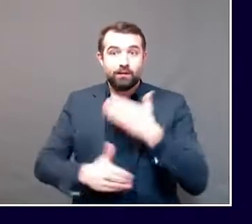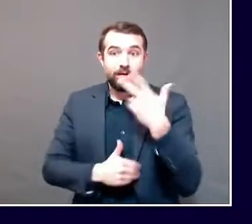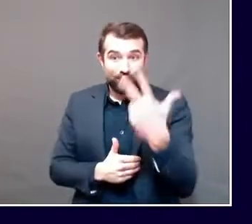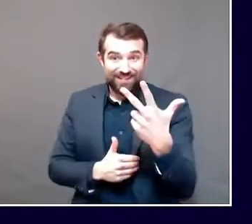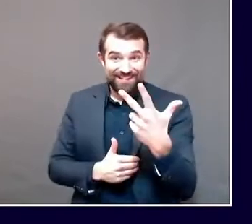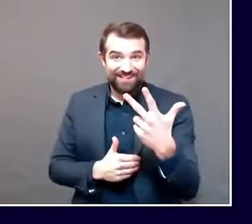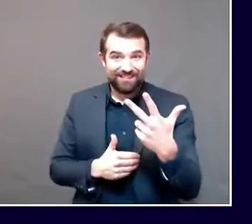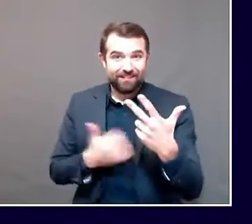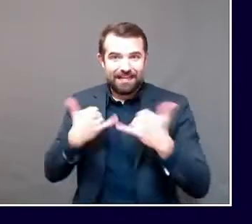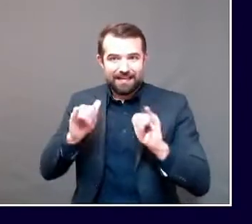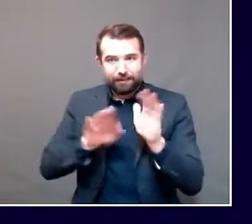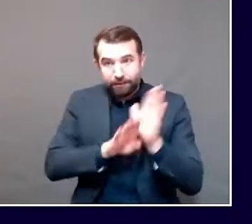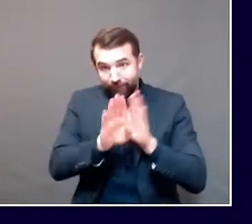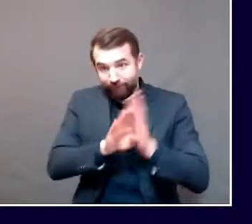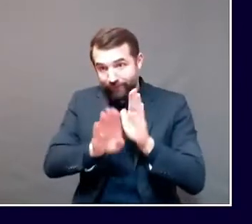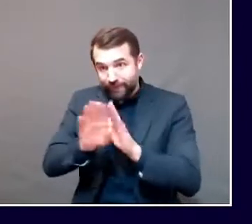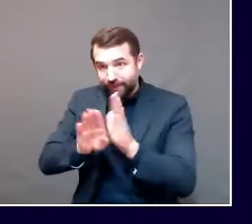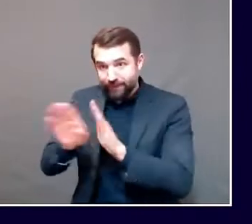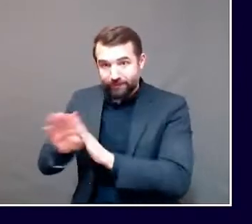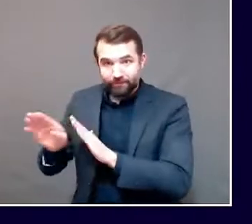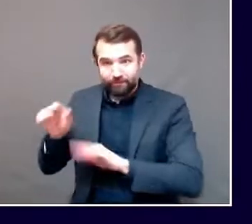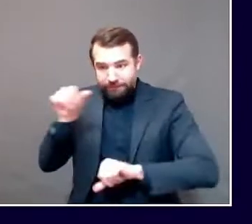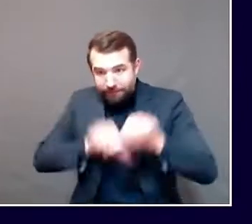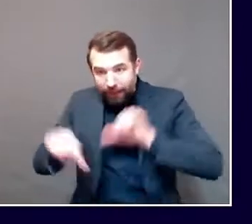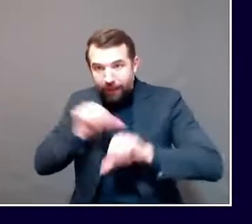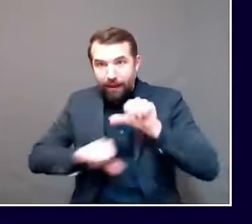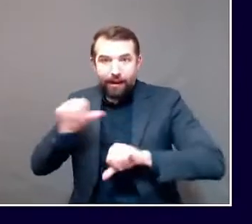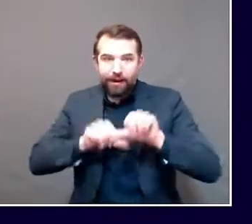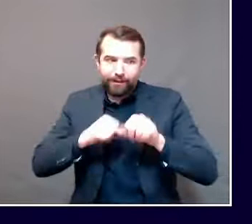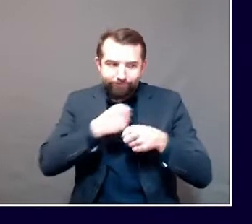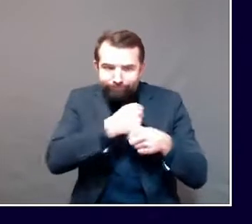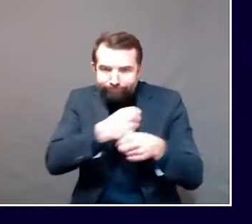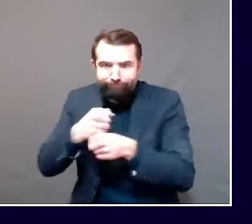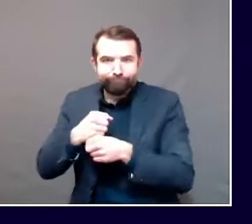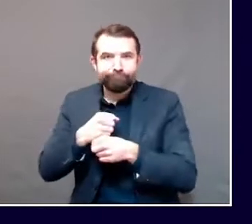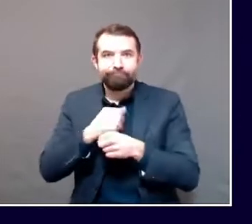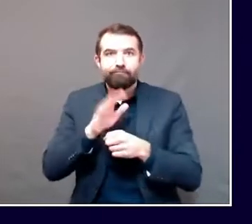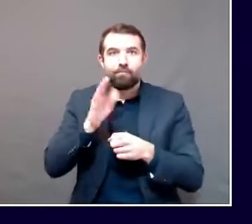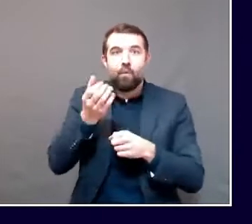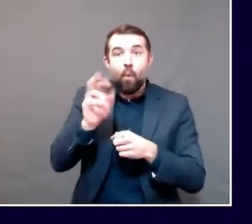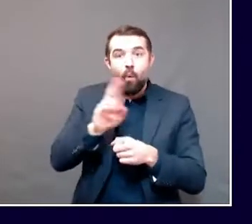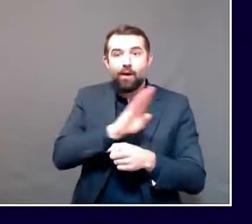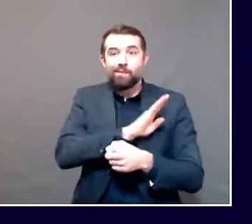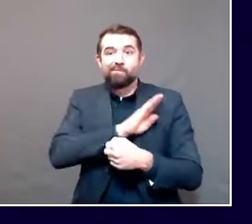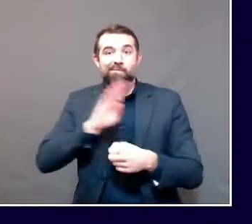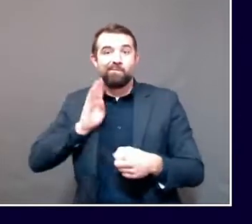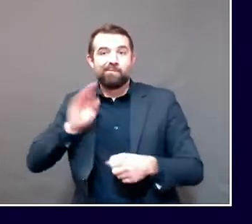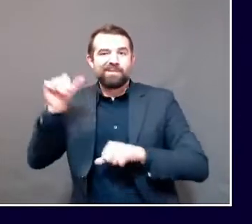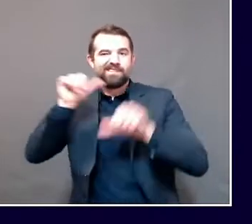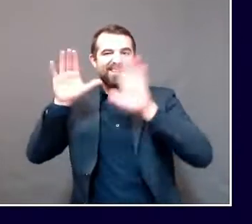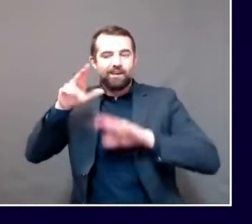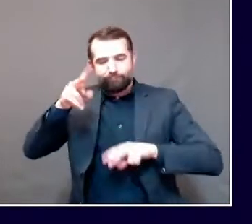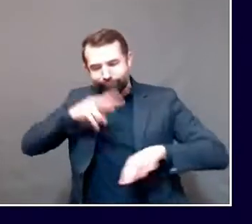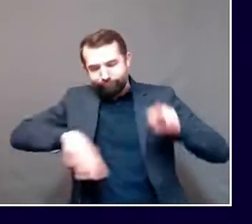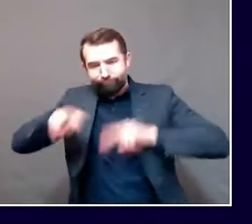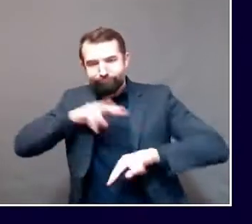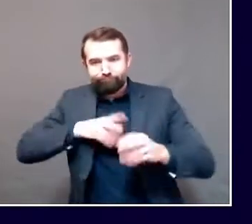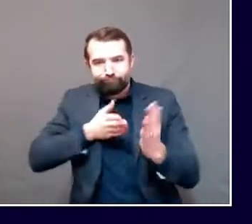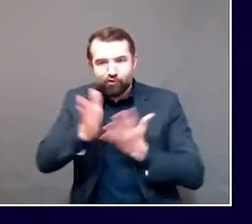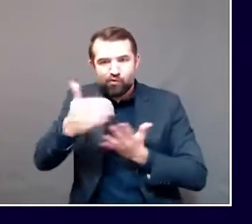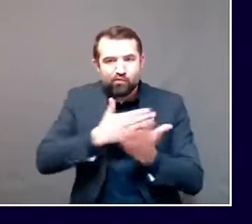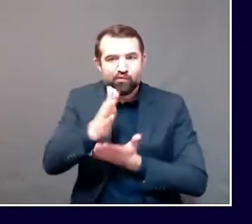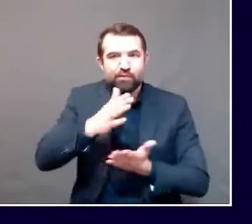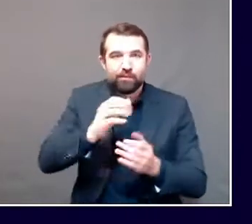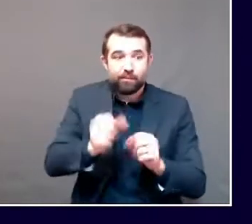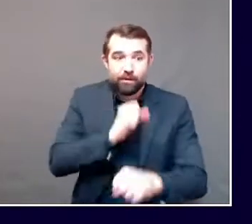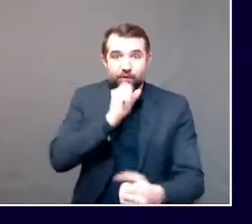or review. The first is actually a vaccine that has received authorization in at least one other country,